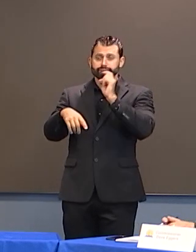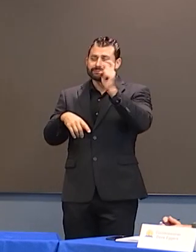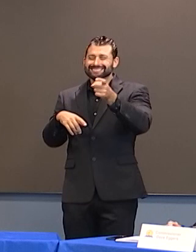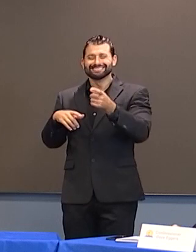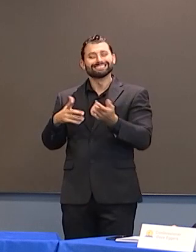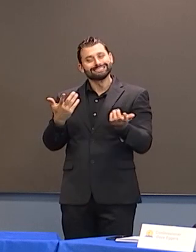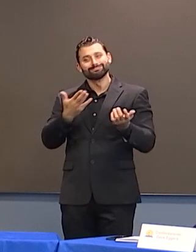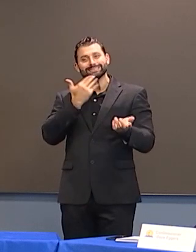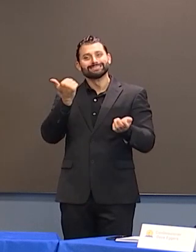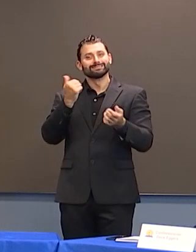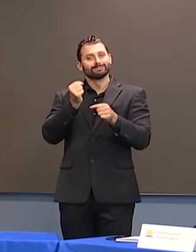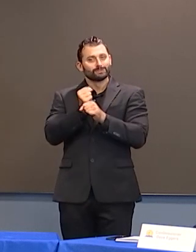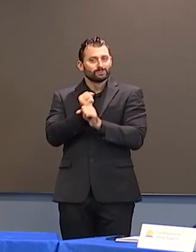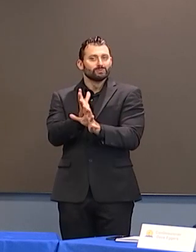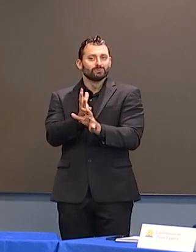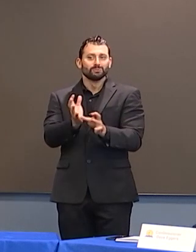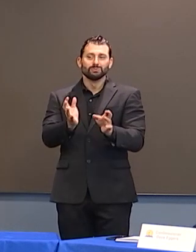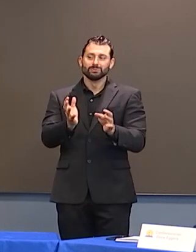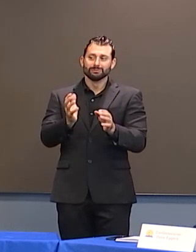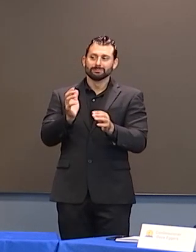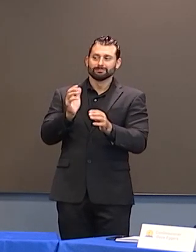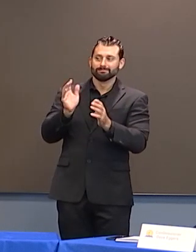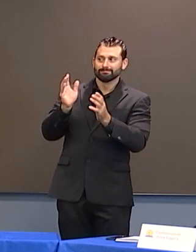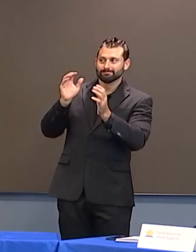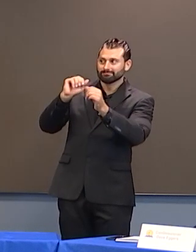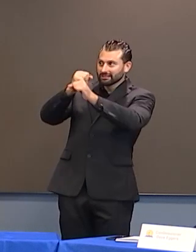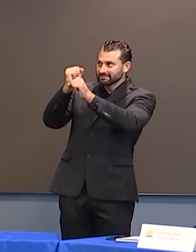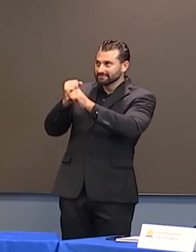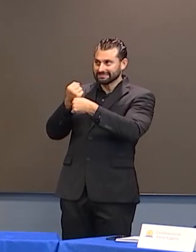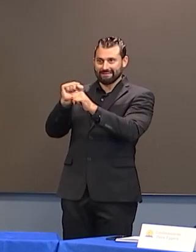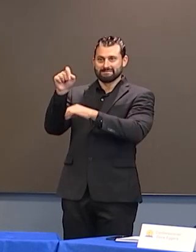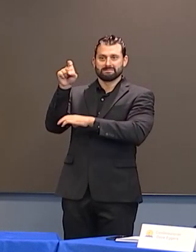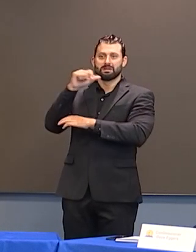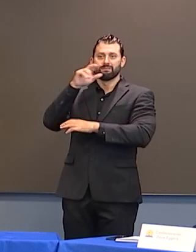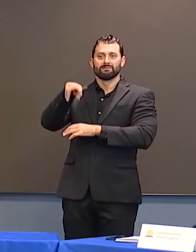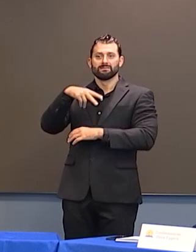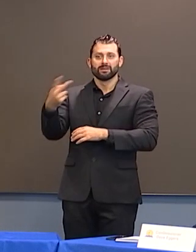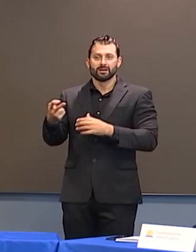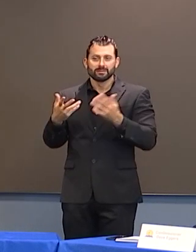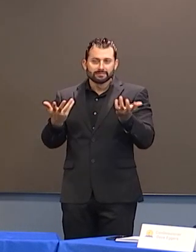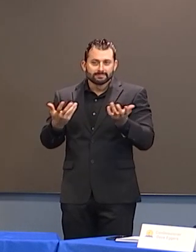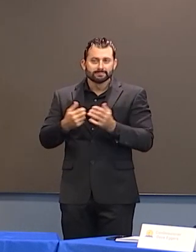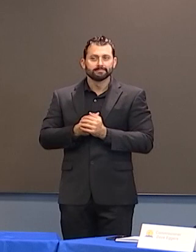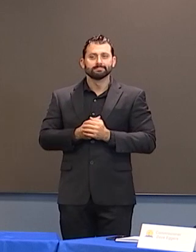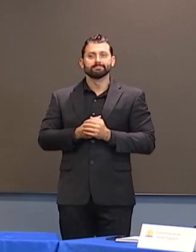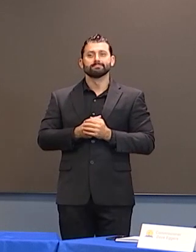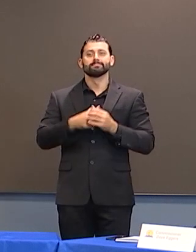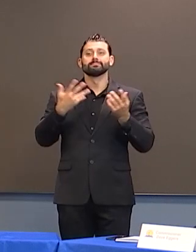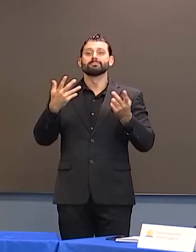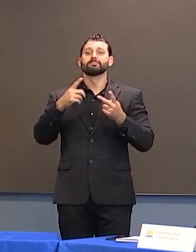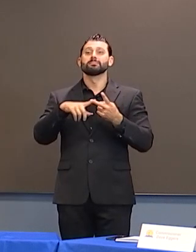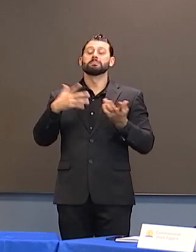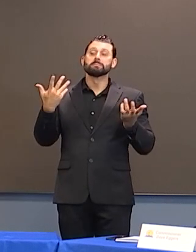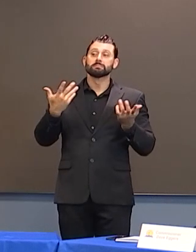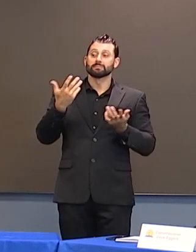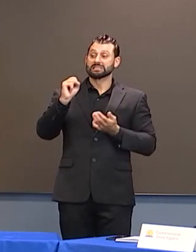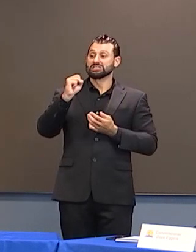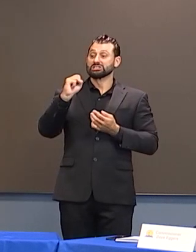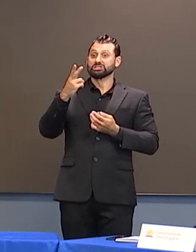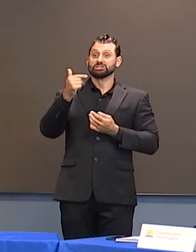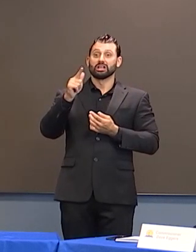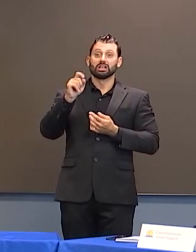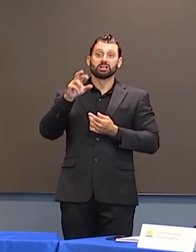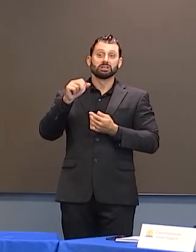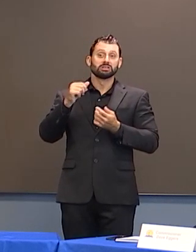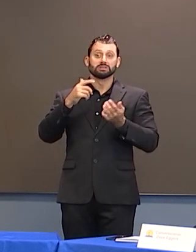what we don't provide at shelters because some people need to know that you know if they want to bring a blanket or something to lay